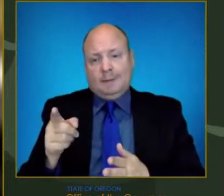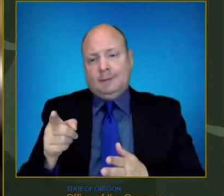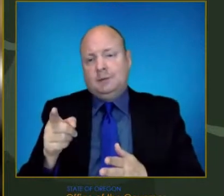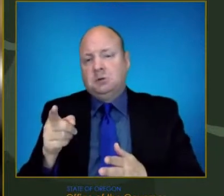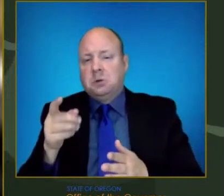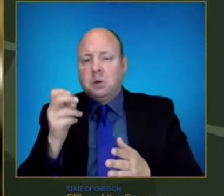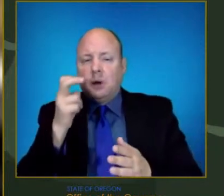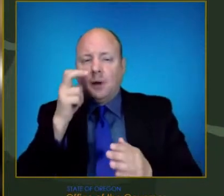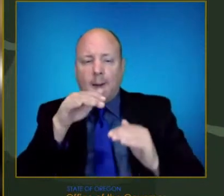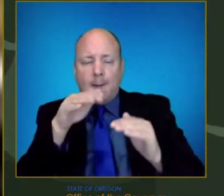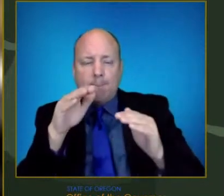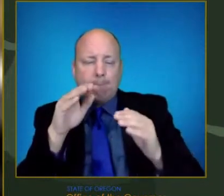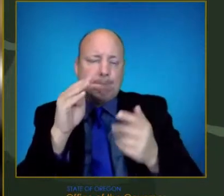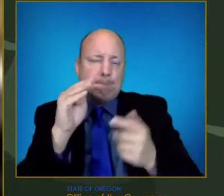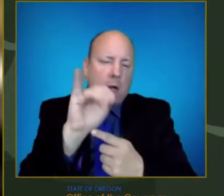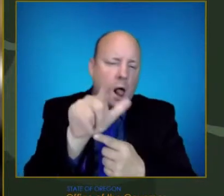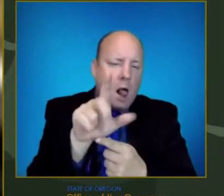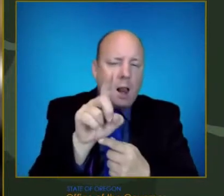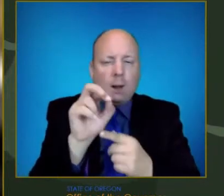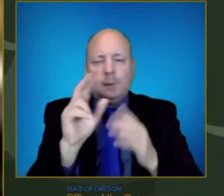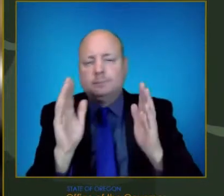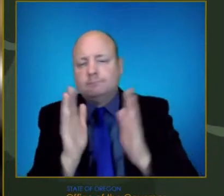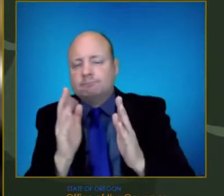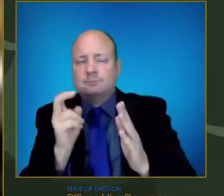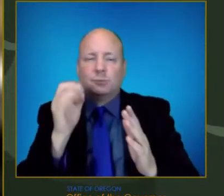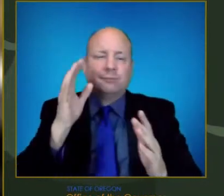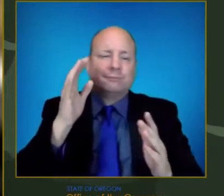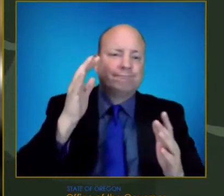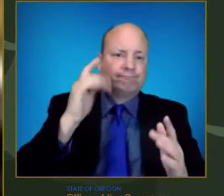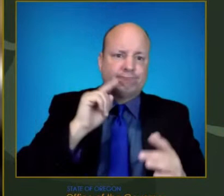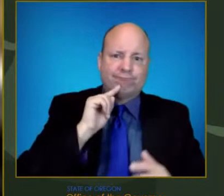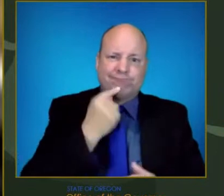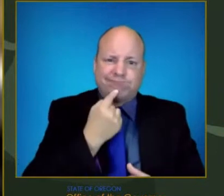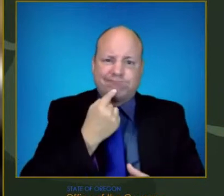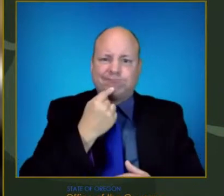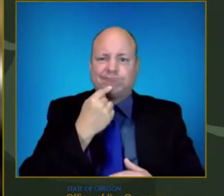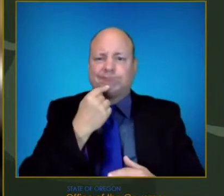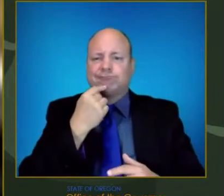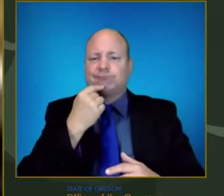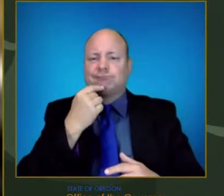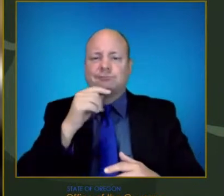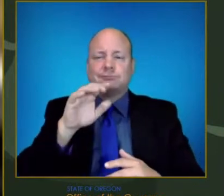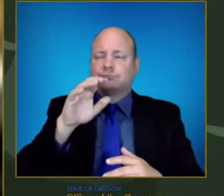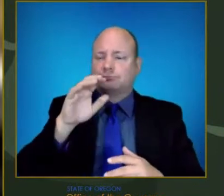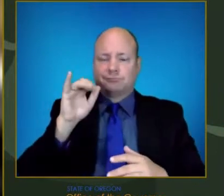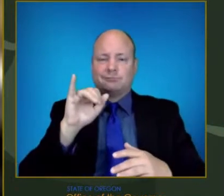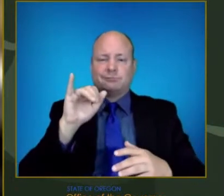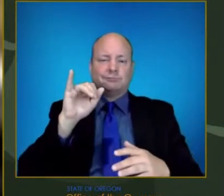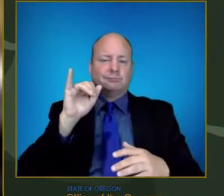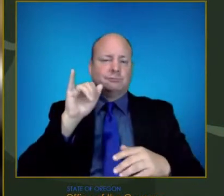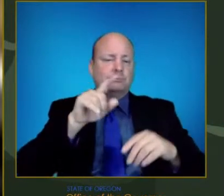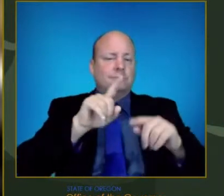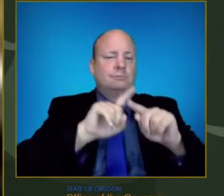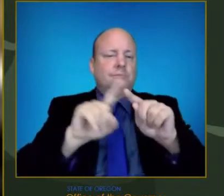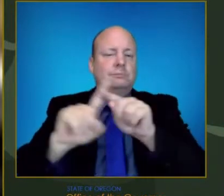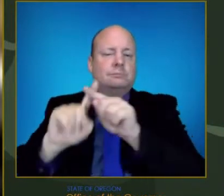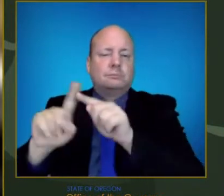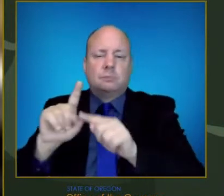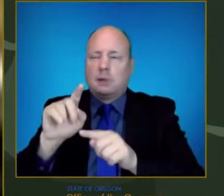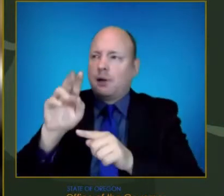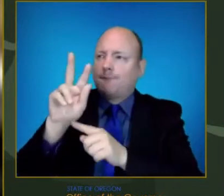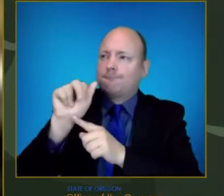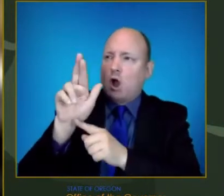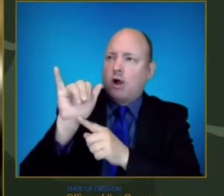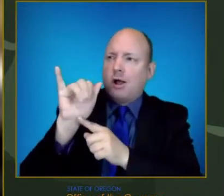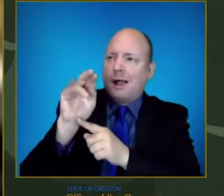at all the way up to somebody who may have been in the hospital or ICU. Those may actually result in different levels of immunity, and it'll be